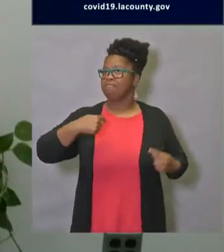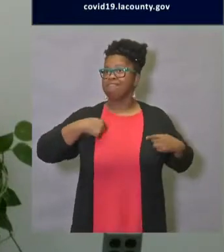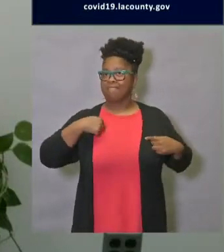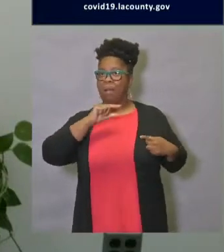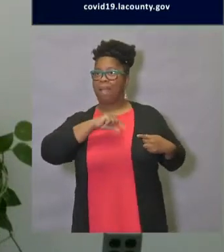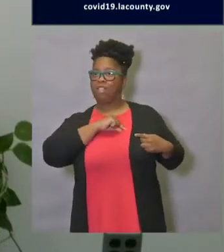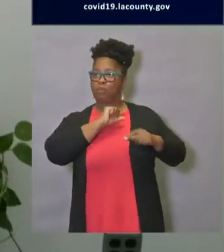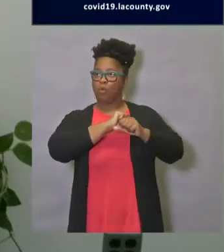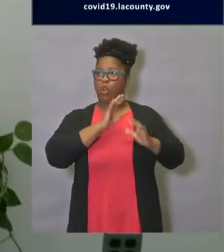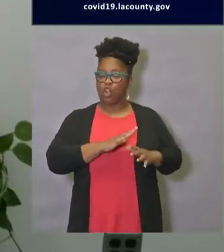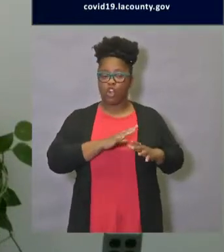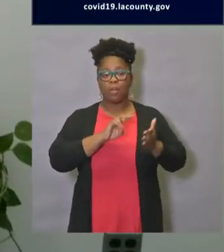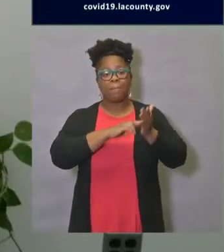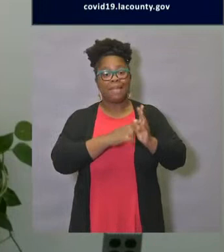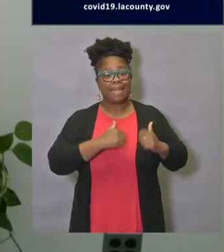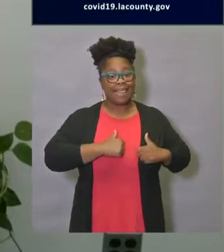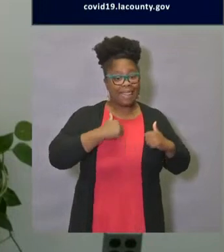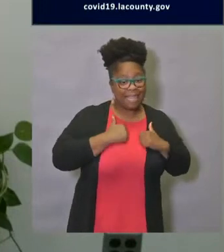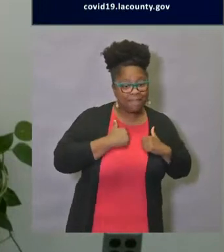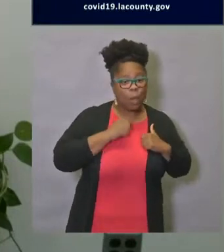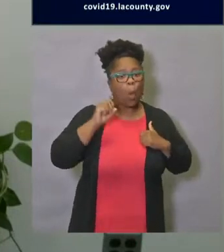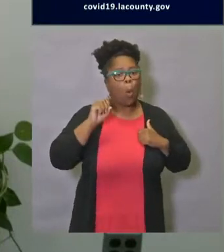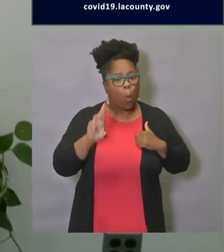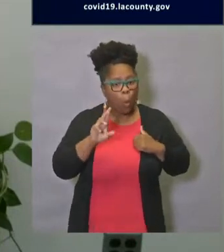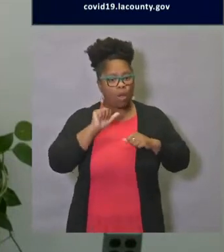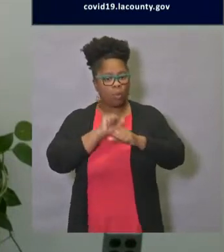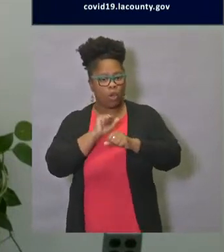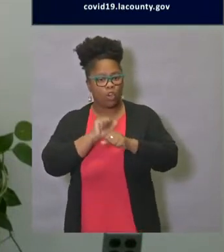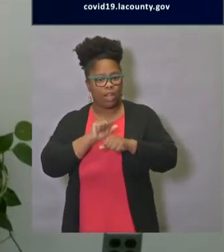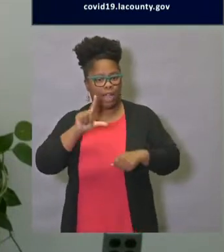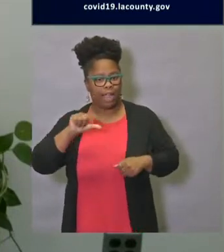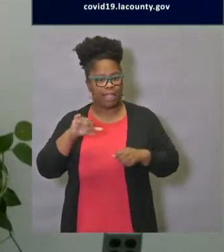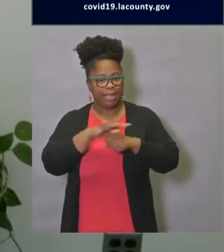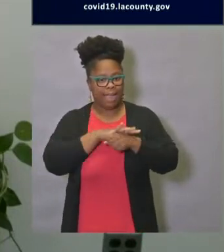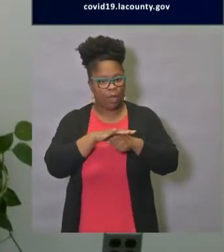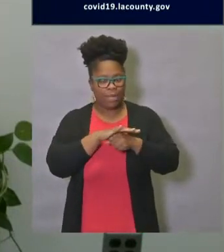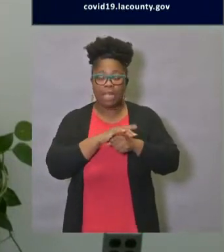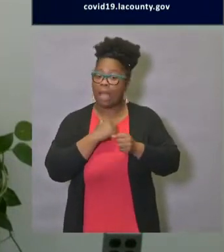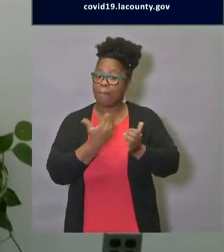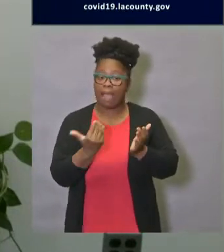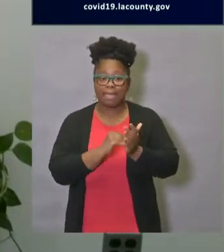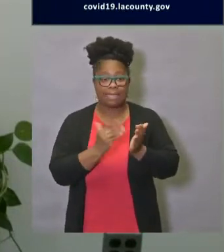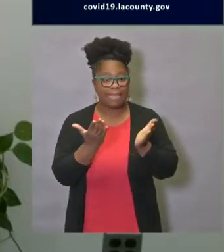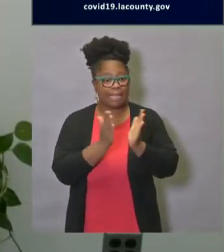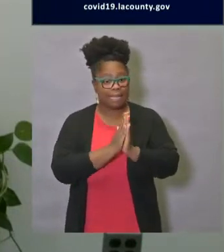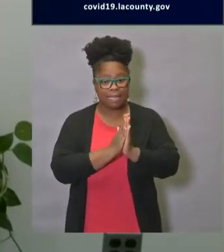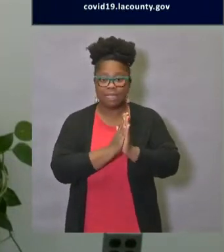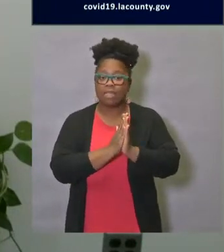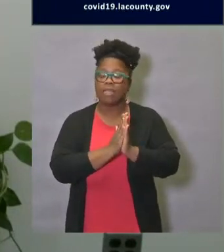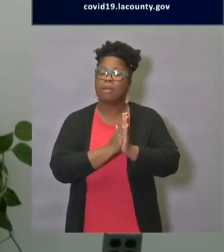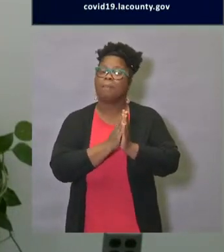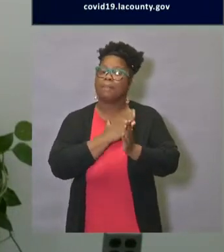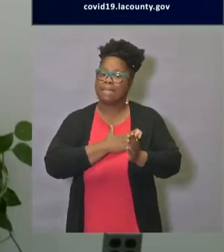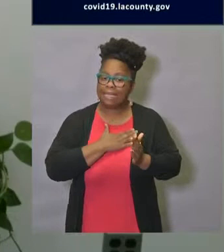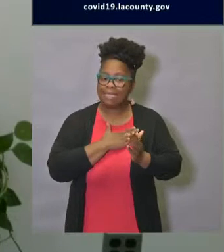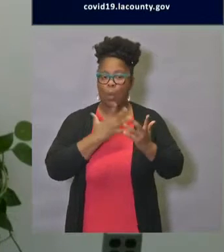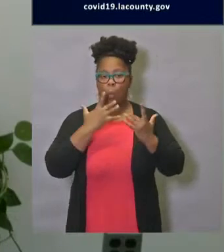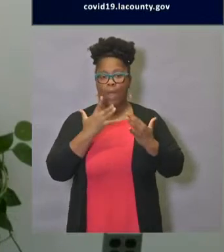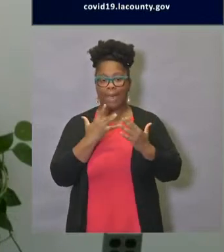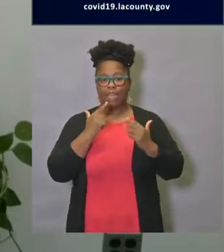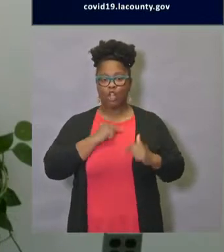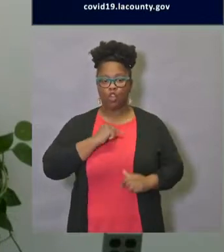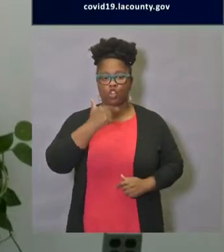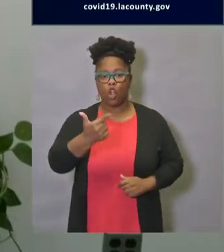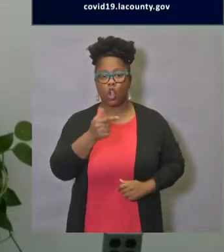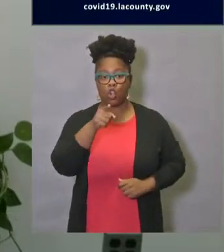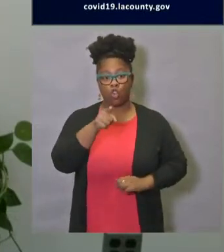or works in LA County. And I'm going to again ask everyone, please wait your turn and let us do